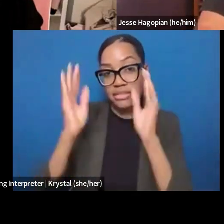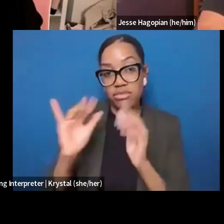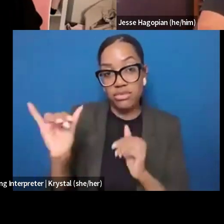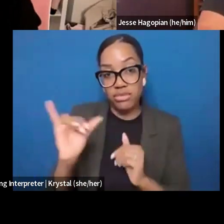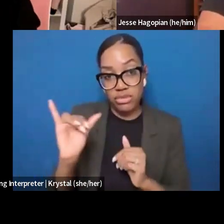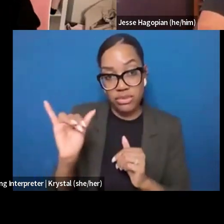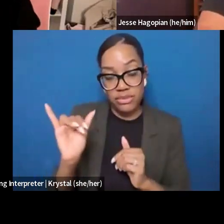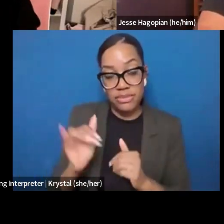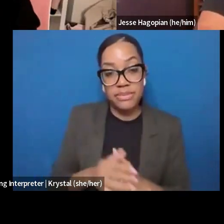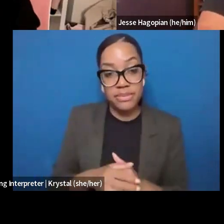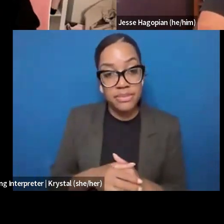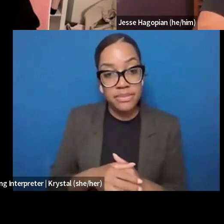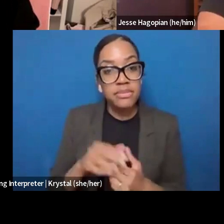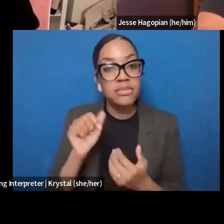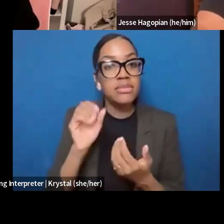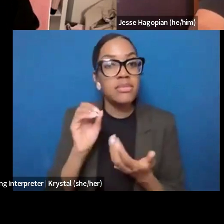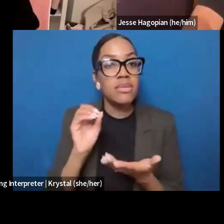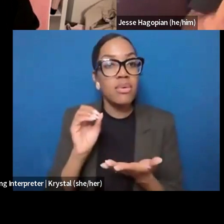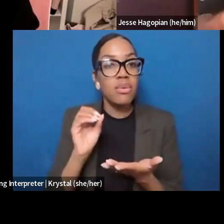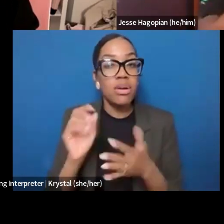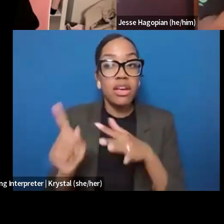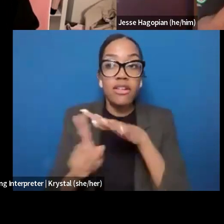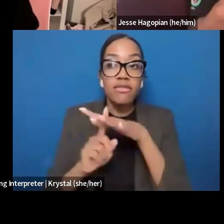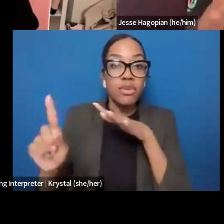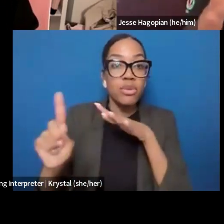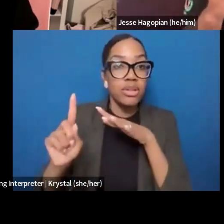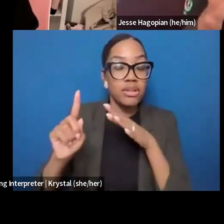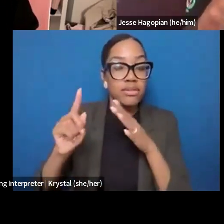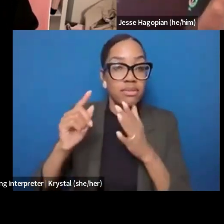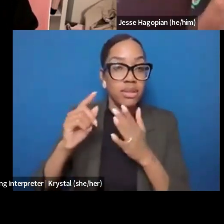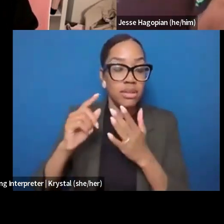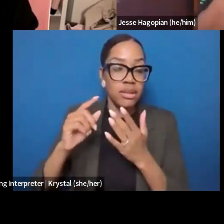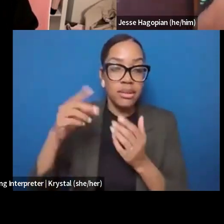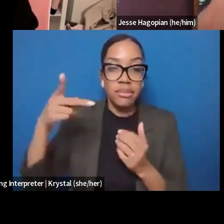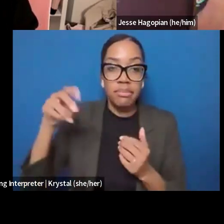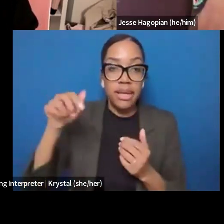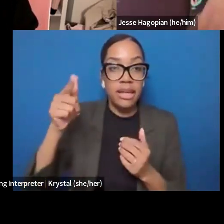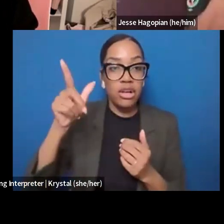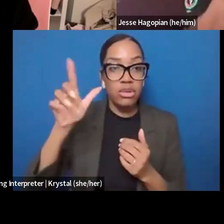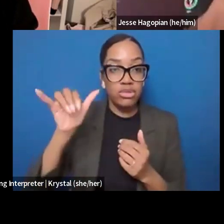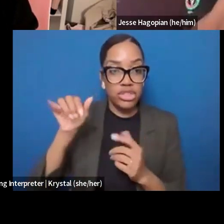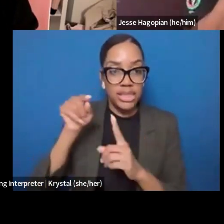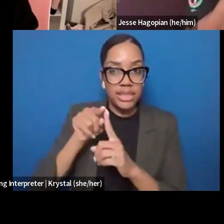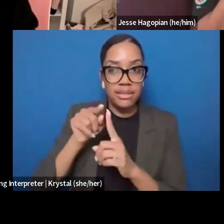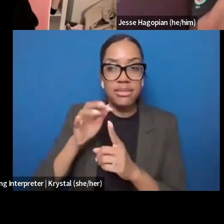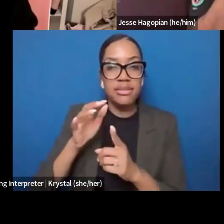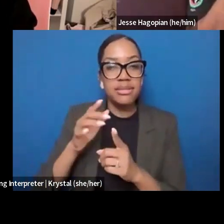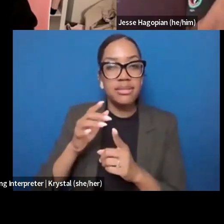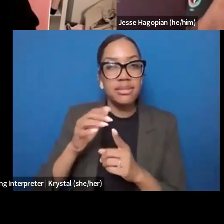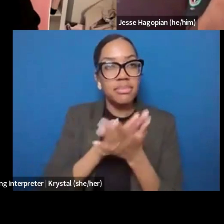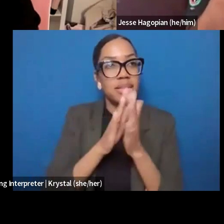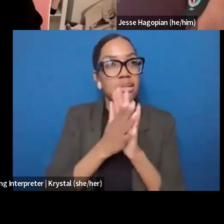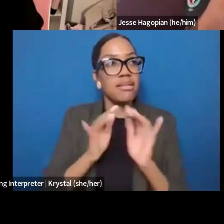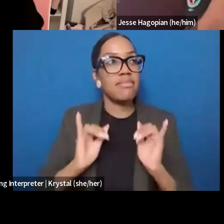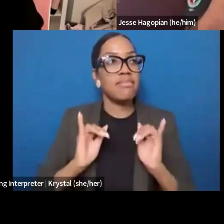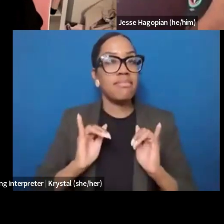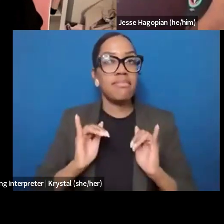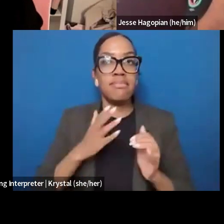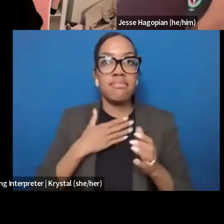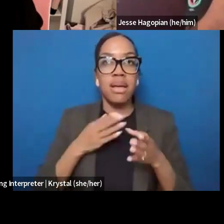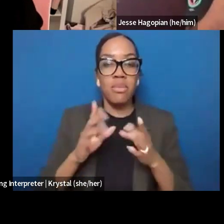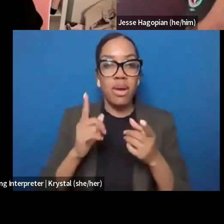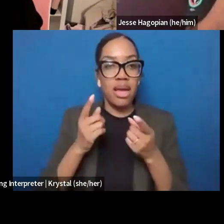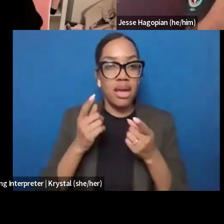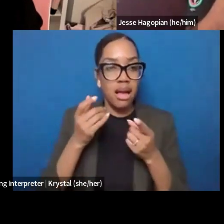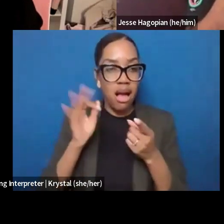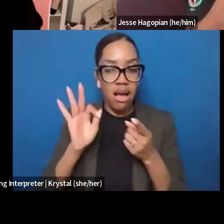right? And so fugitive pedagogy for me became a way of kind of holding those ideas together, that it's this much longer tradition that can